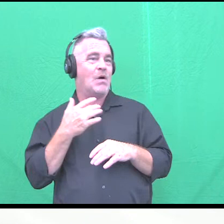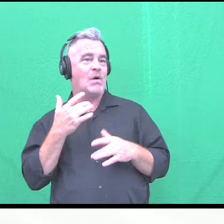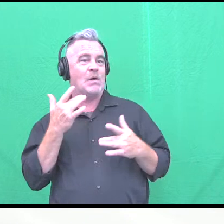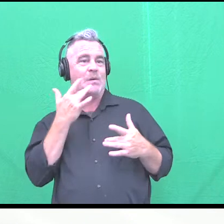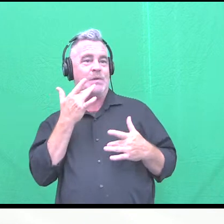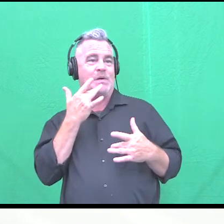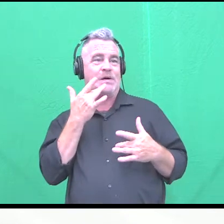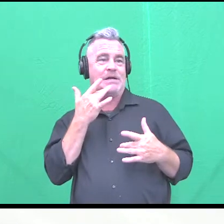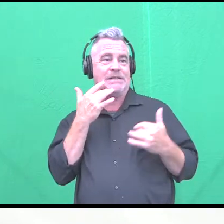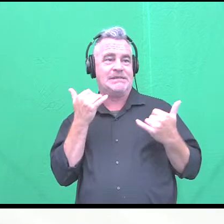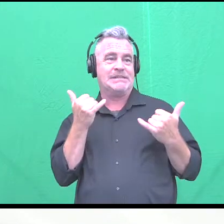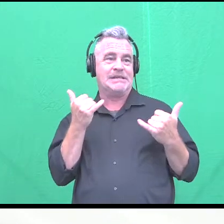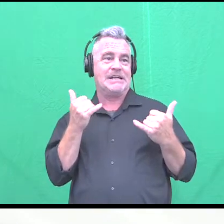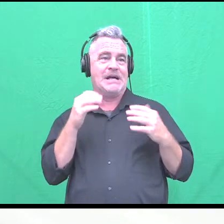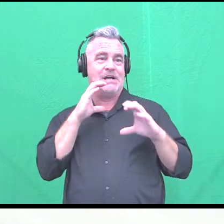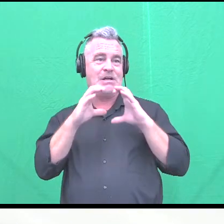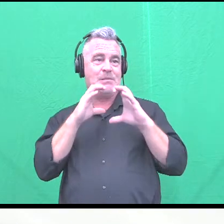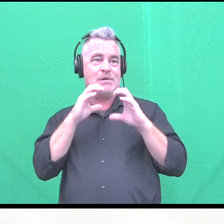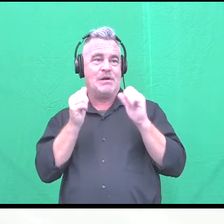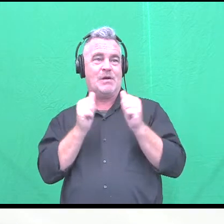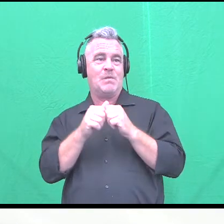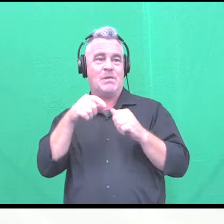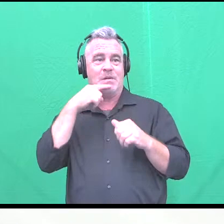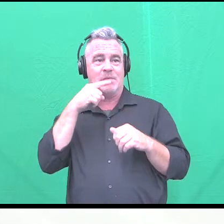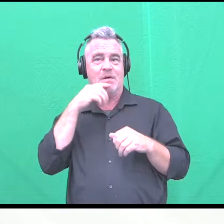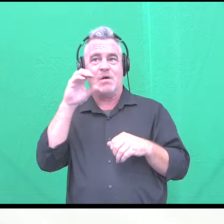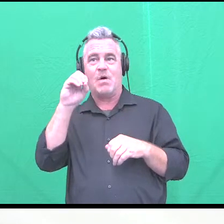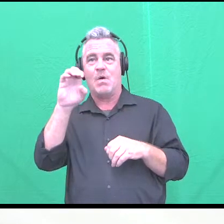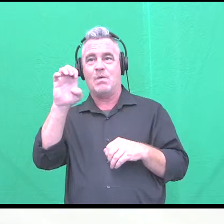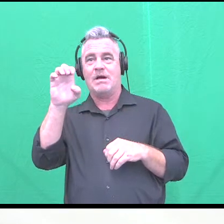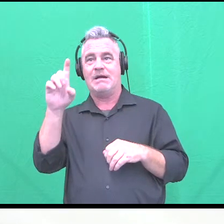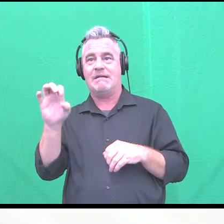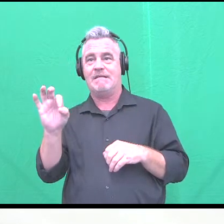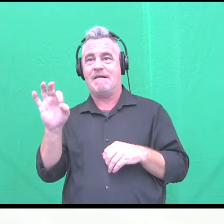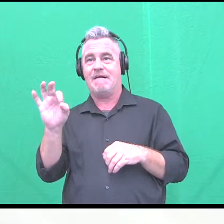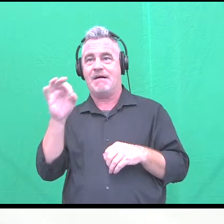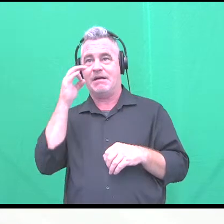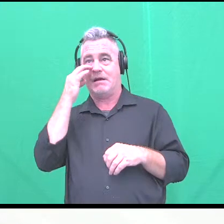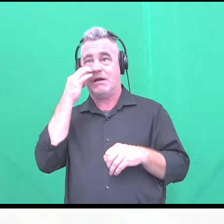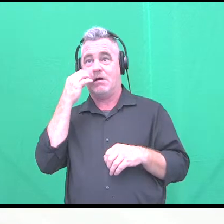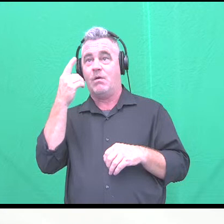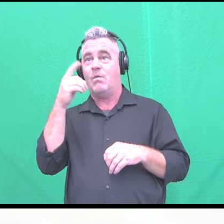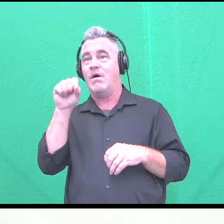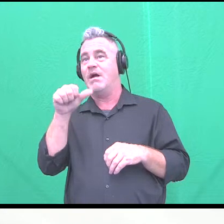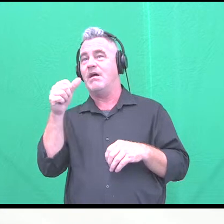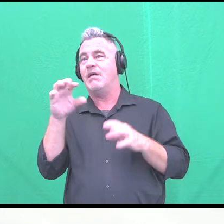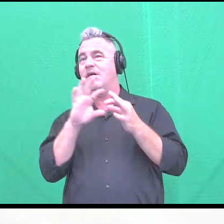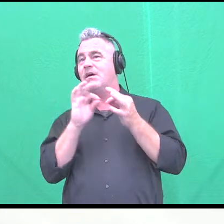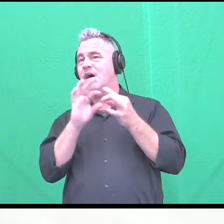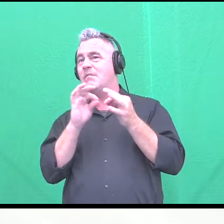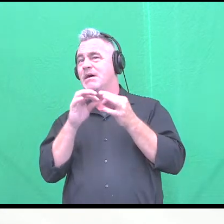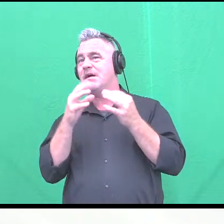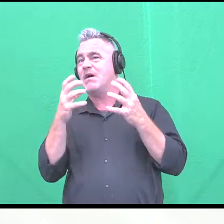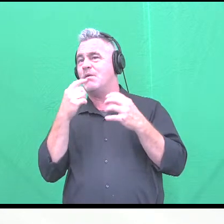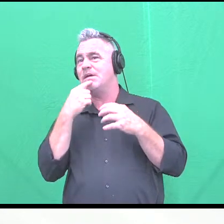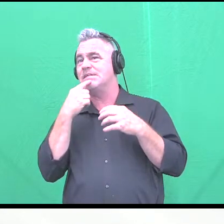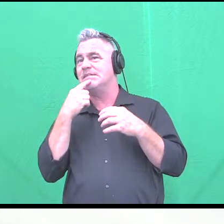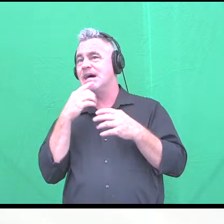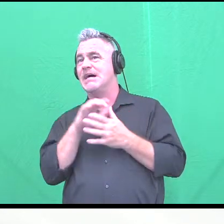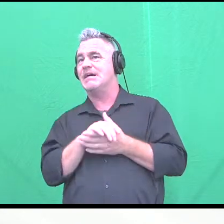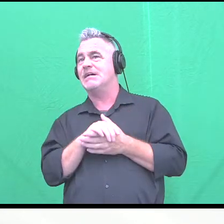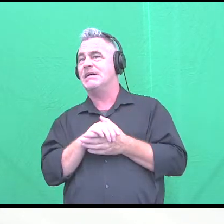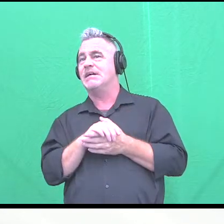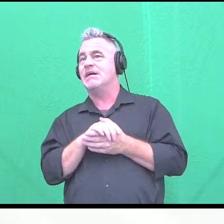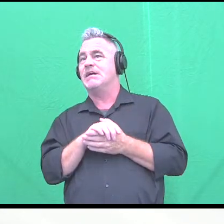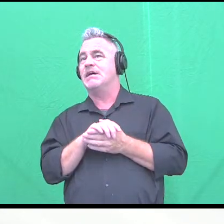to communicating with the public, OE9. And one other comment I'd like to say is that, it's kind